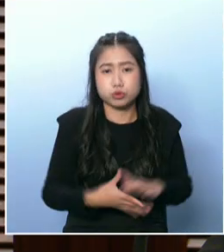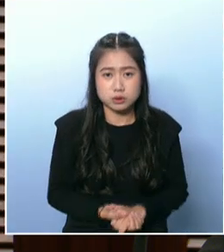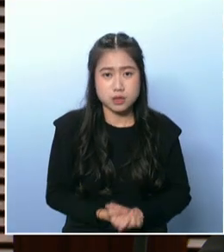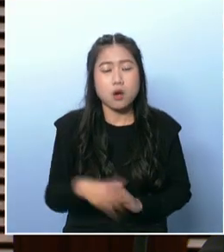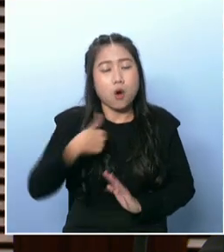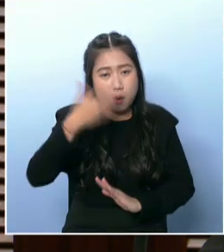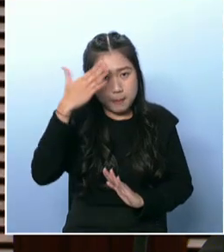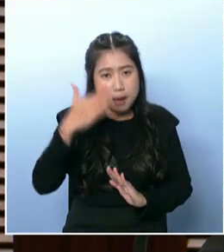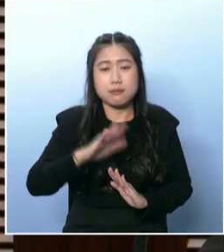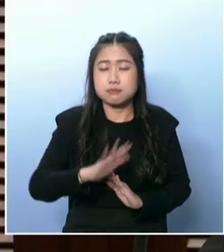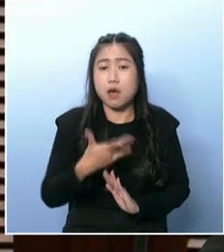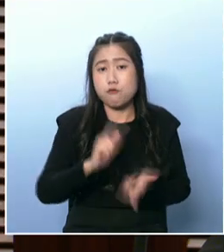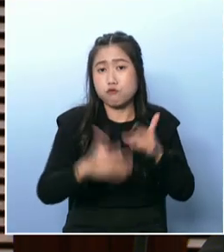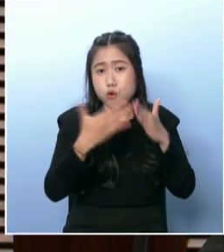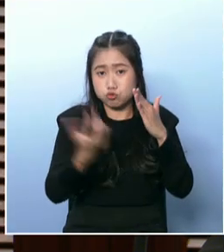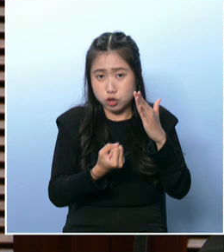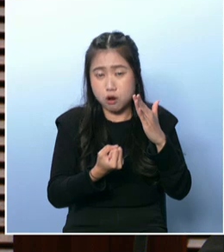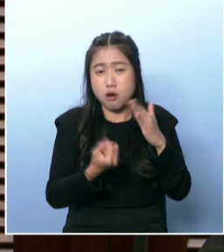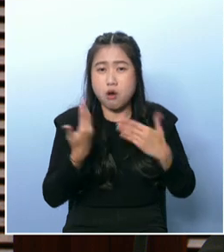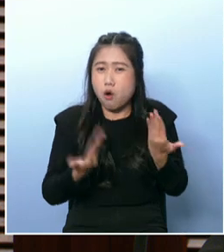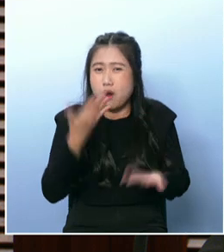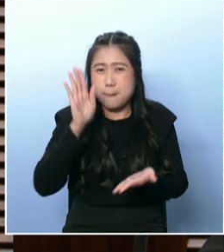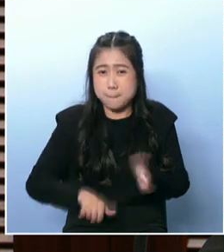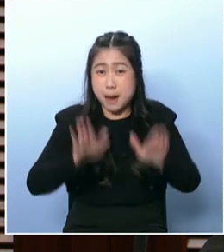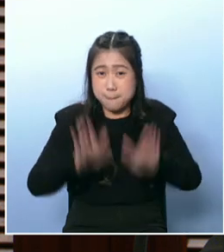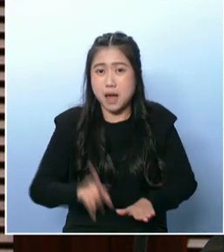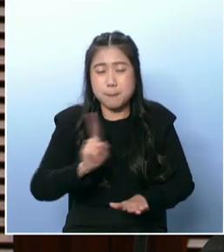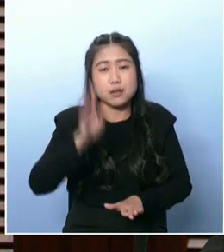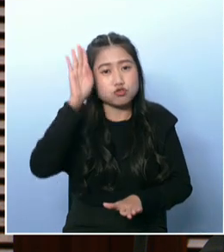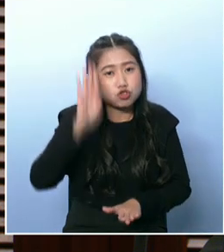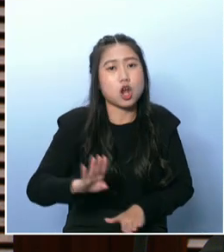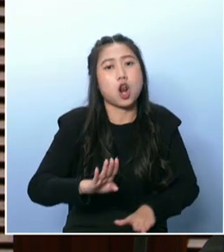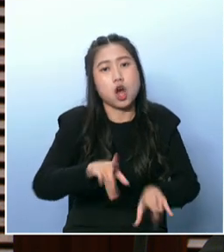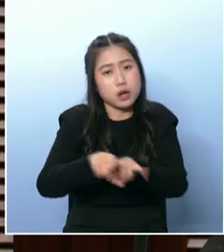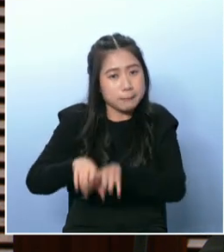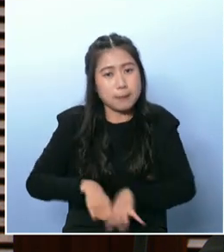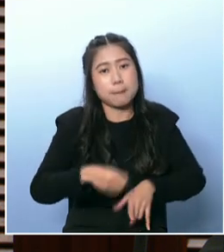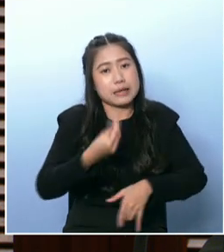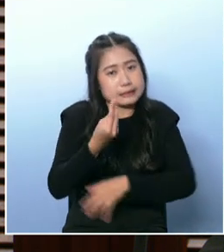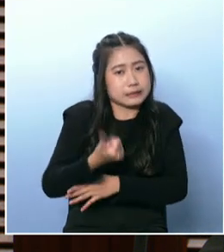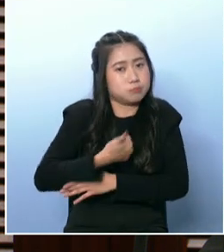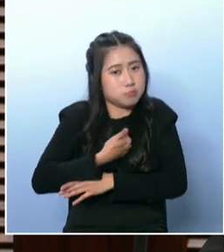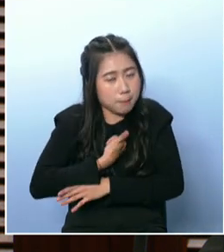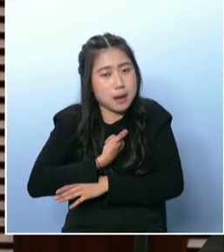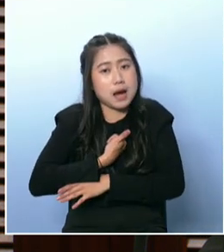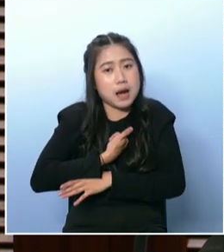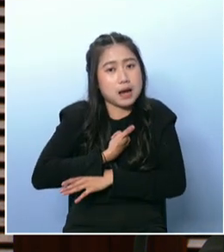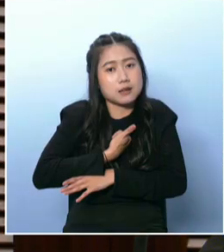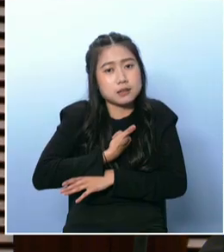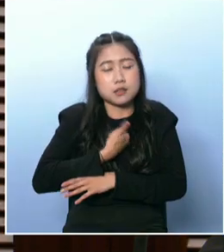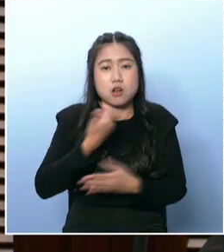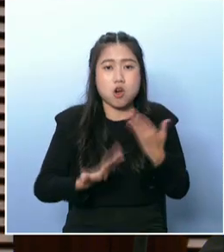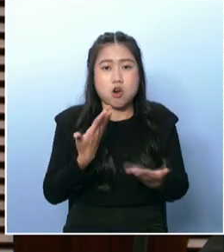PWDs. But I hope Undersecretary over time, when we have more